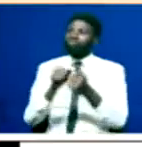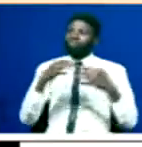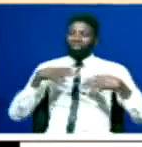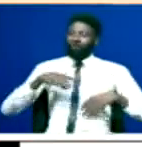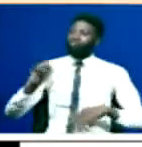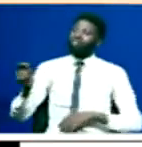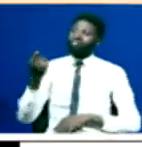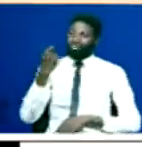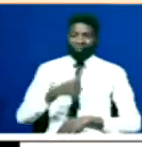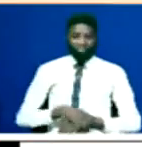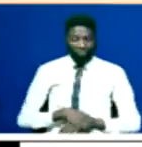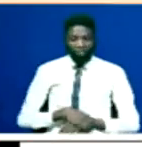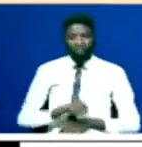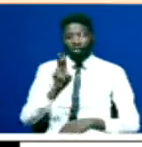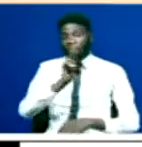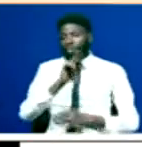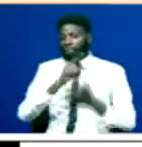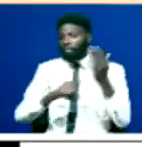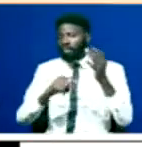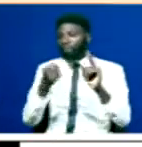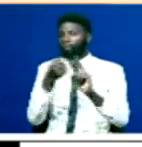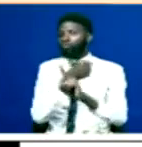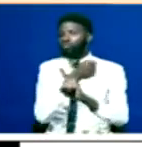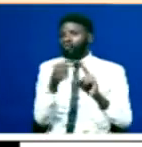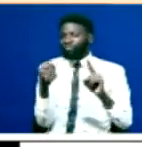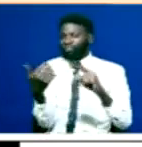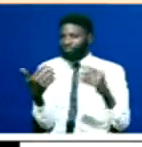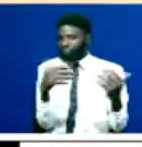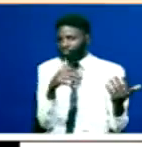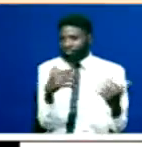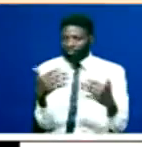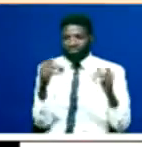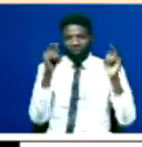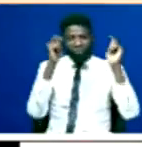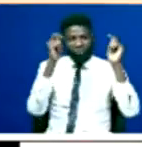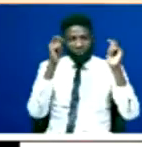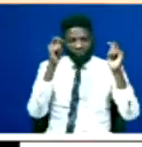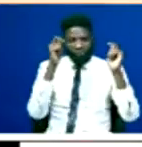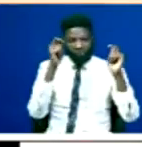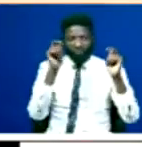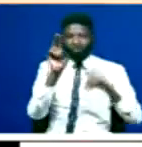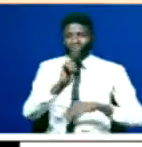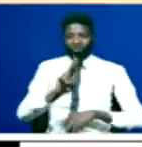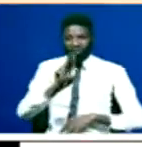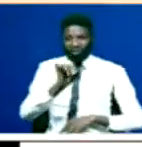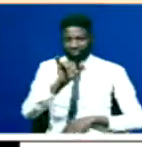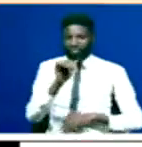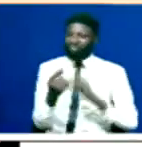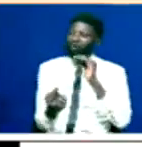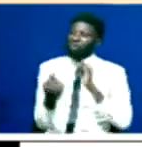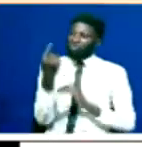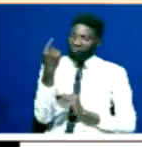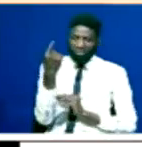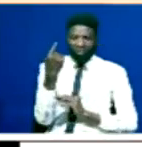Kenya using chaos using violence using demonstrations using Anarchy when you have